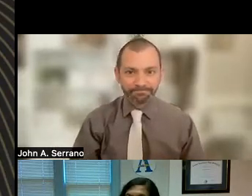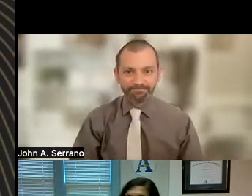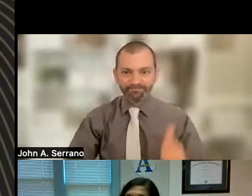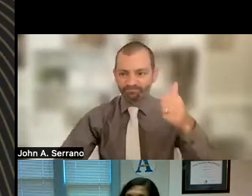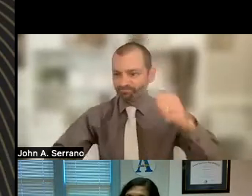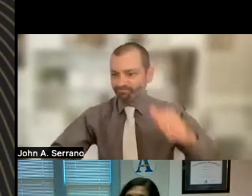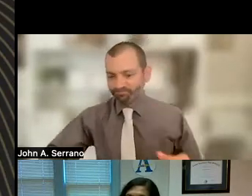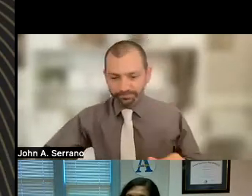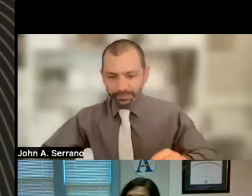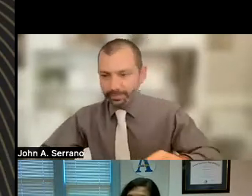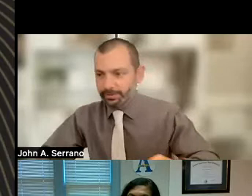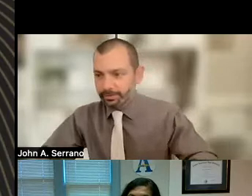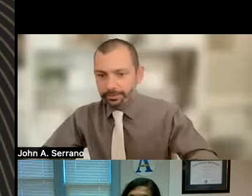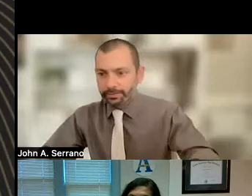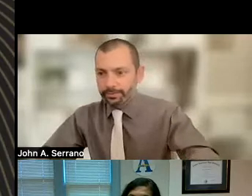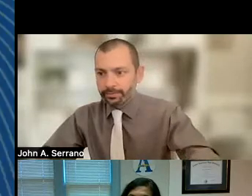impacted by COVID.